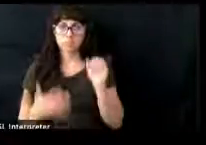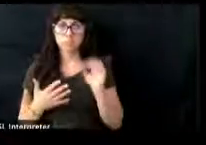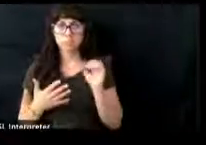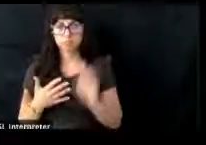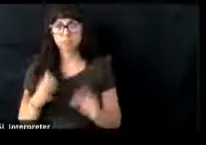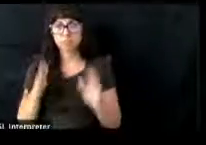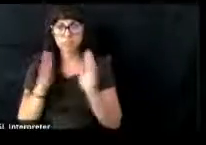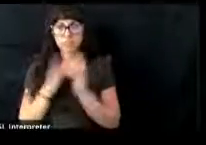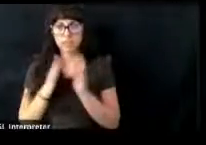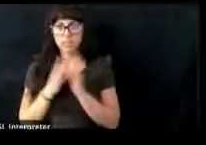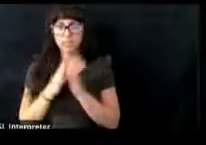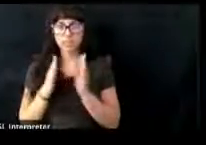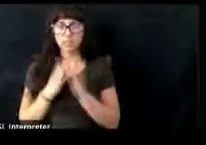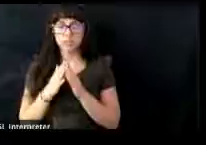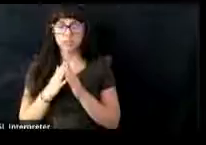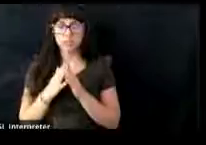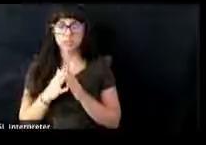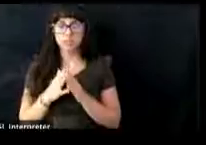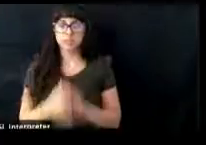Acton,